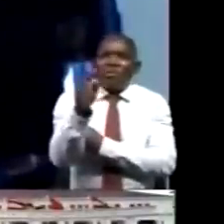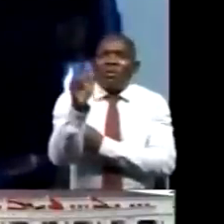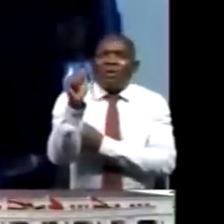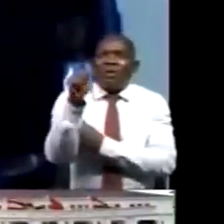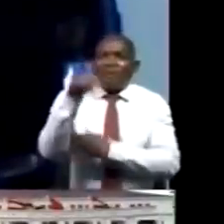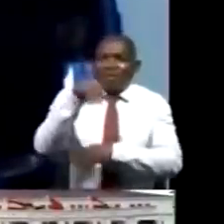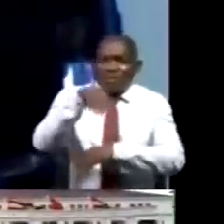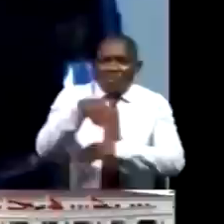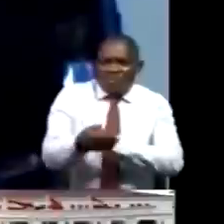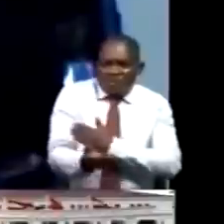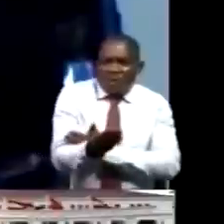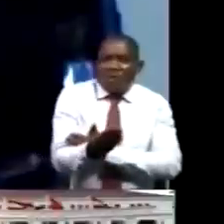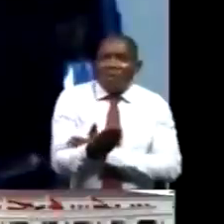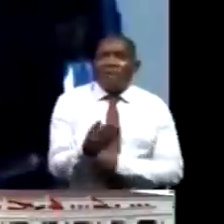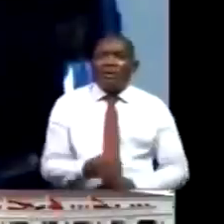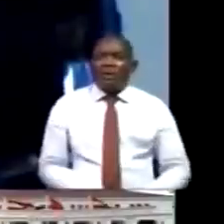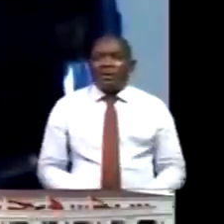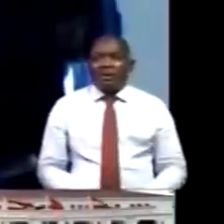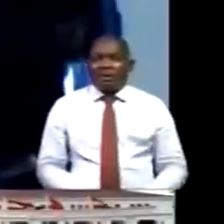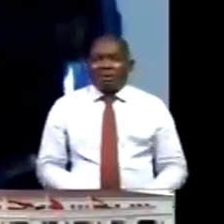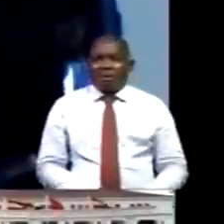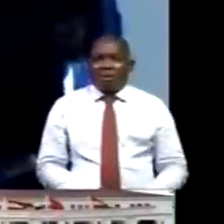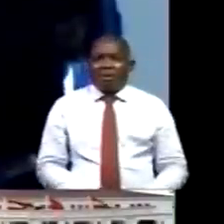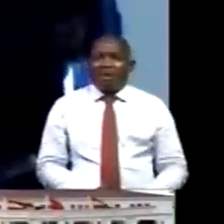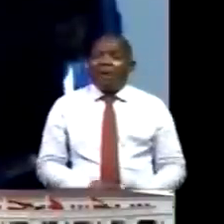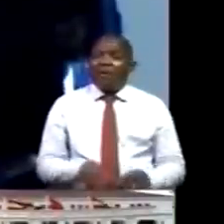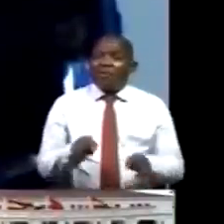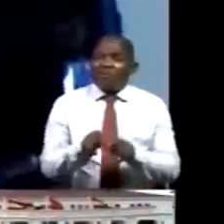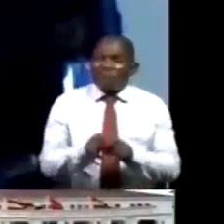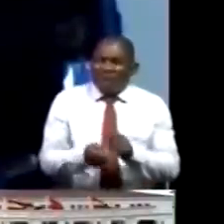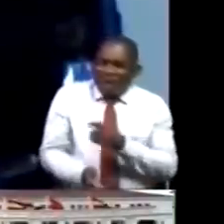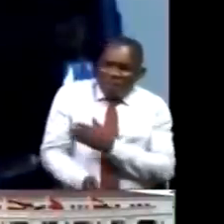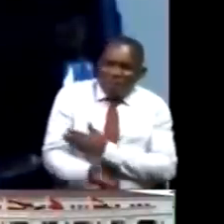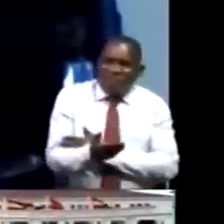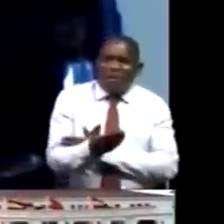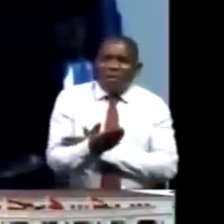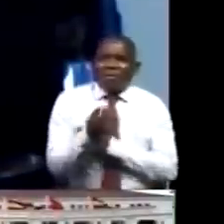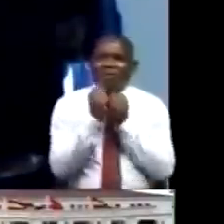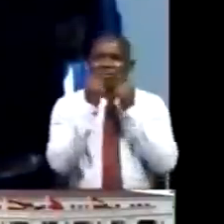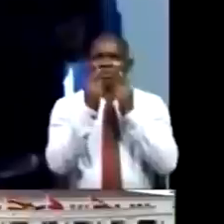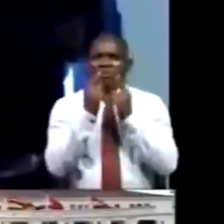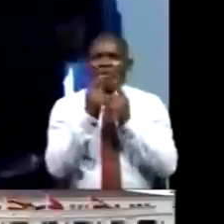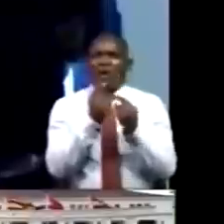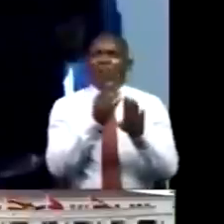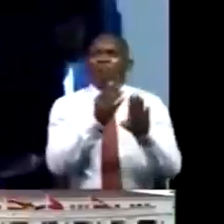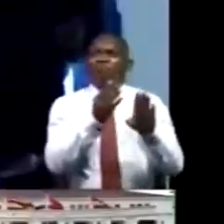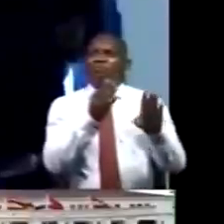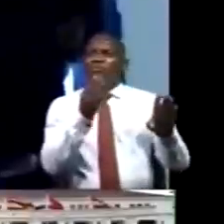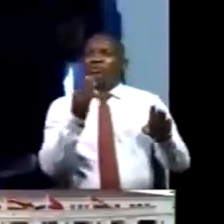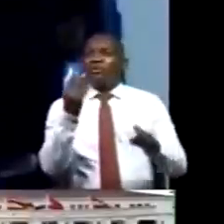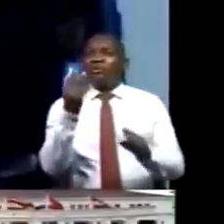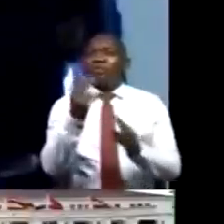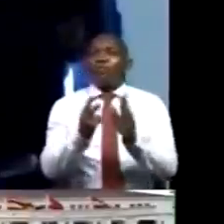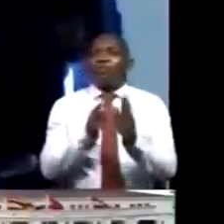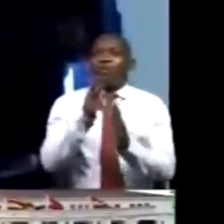I then had to wake up very early and go through another 2 hours of traffic on that eastern corridor back to